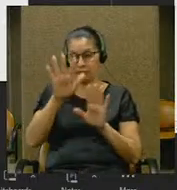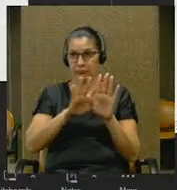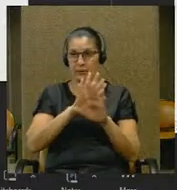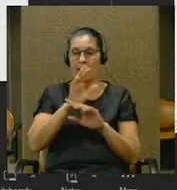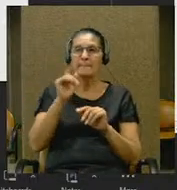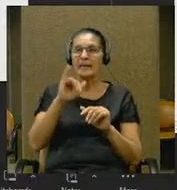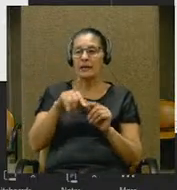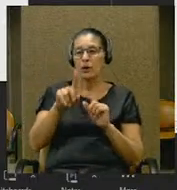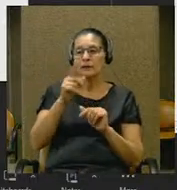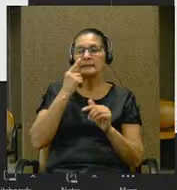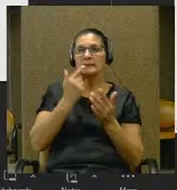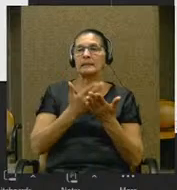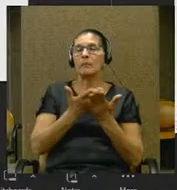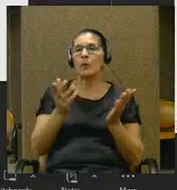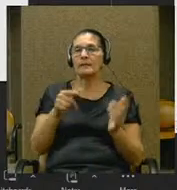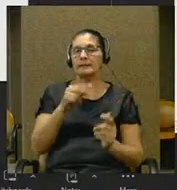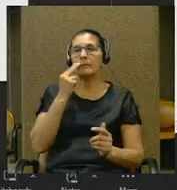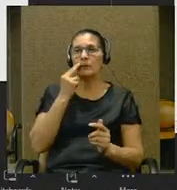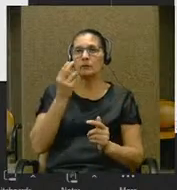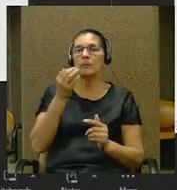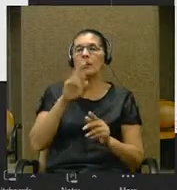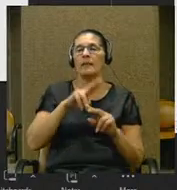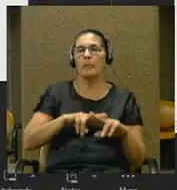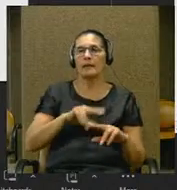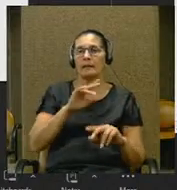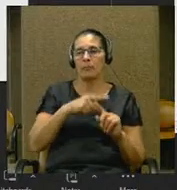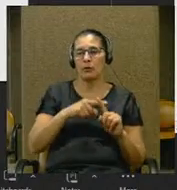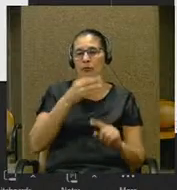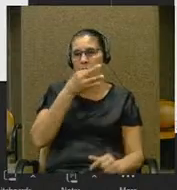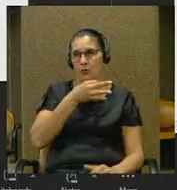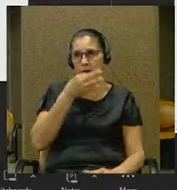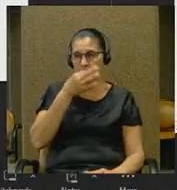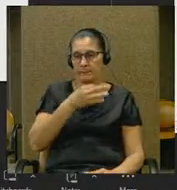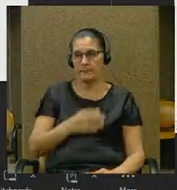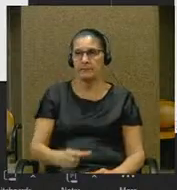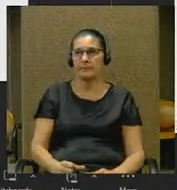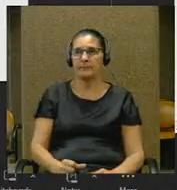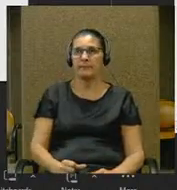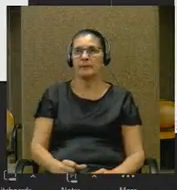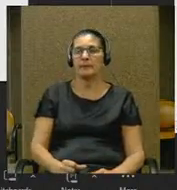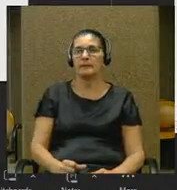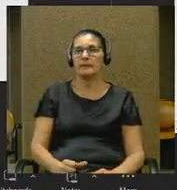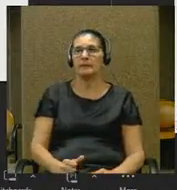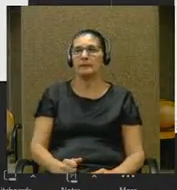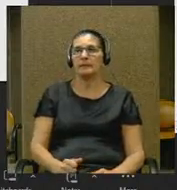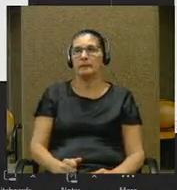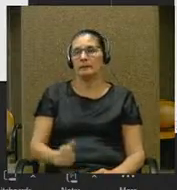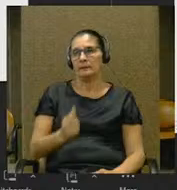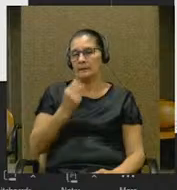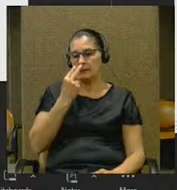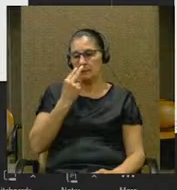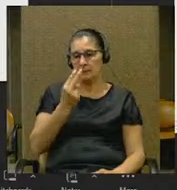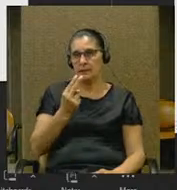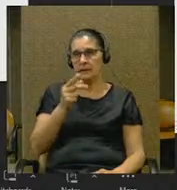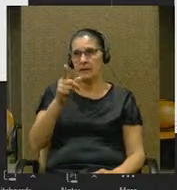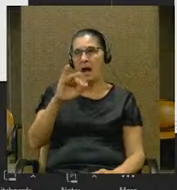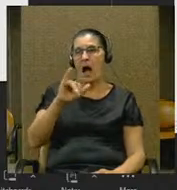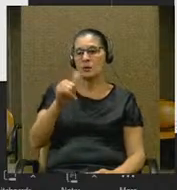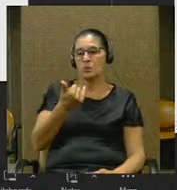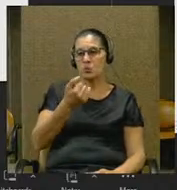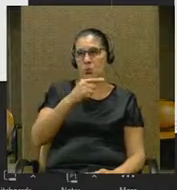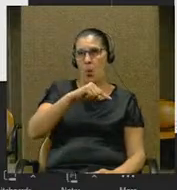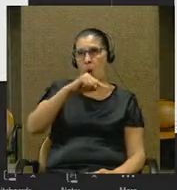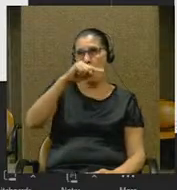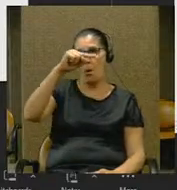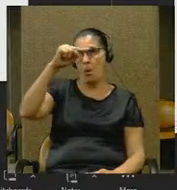drug type. And quite apparent is the very large rise in deaths by